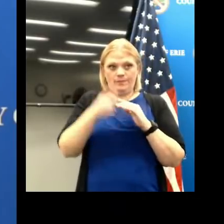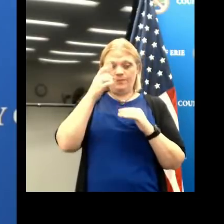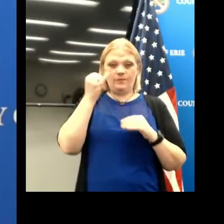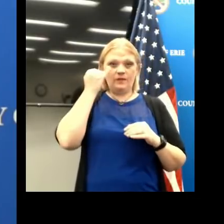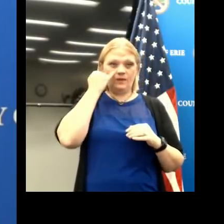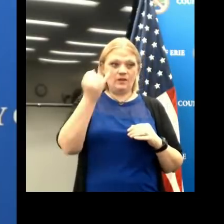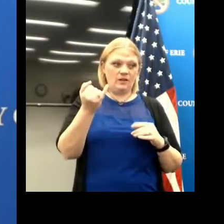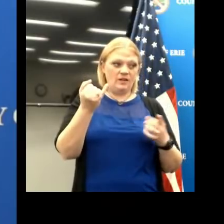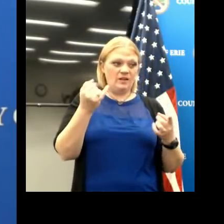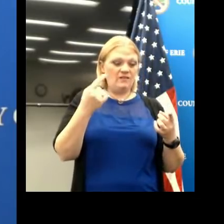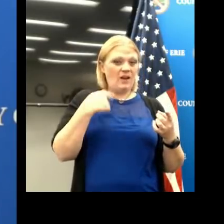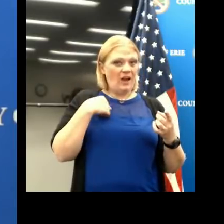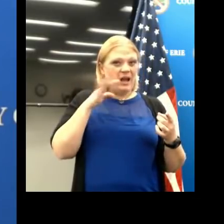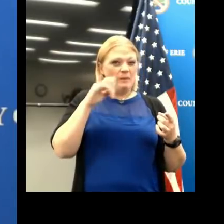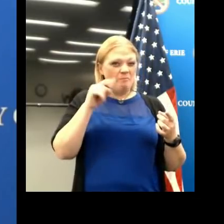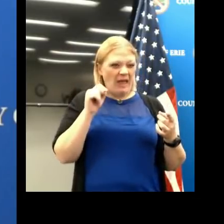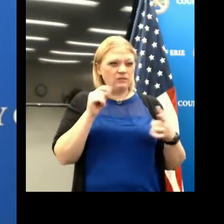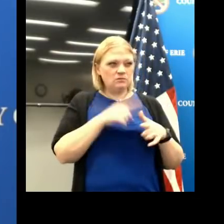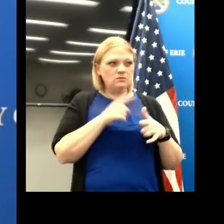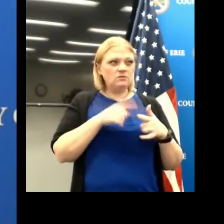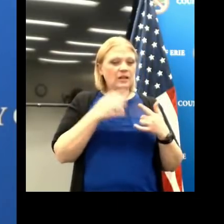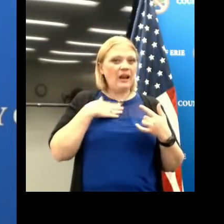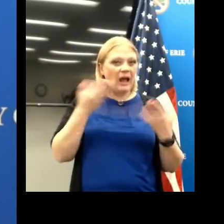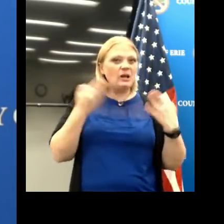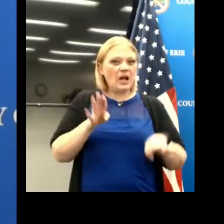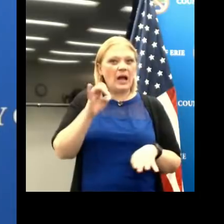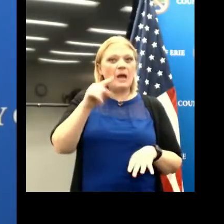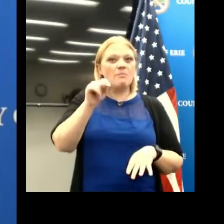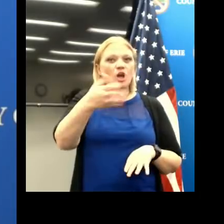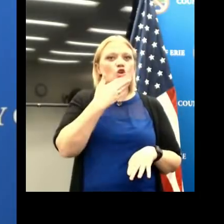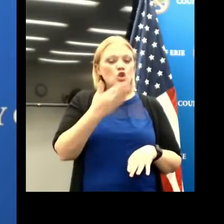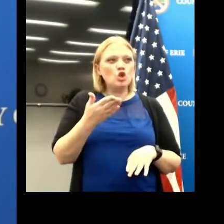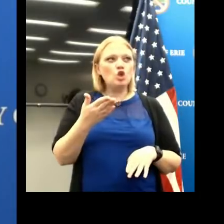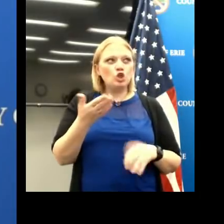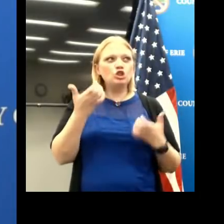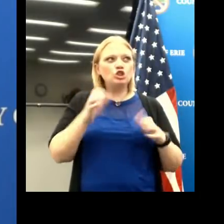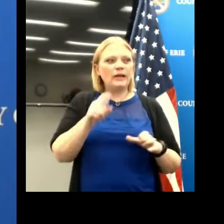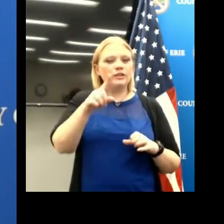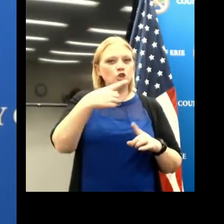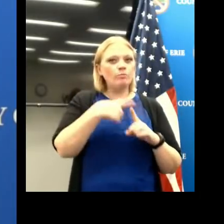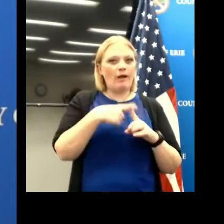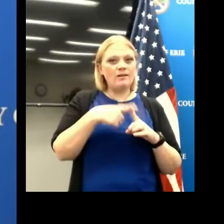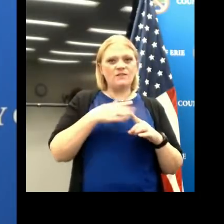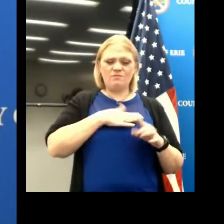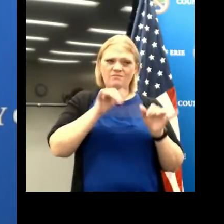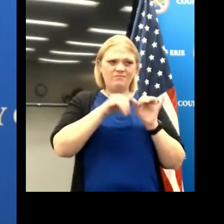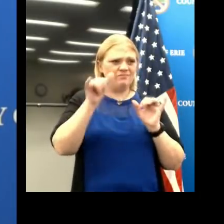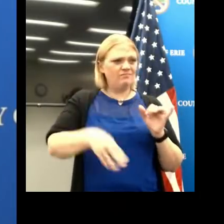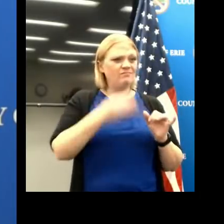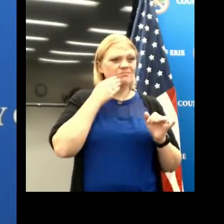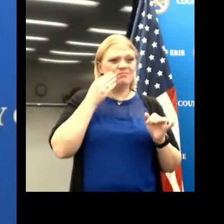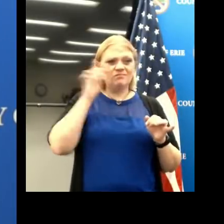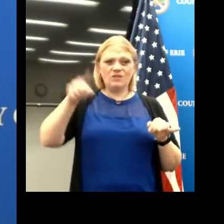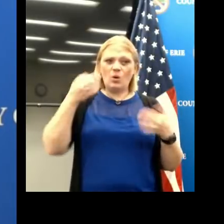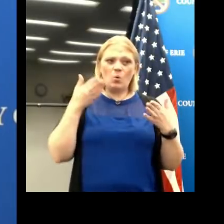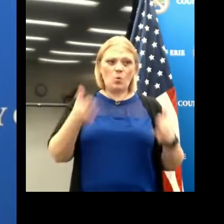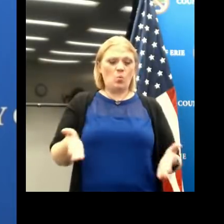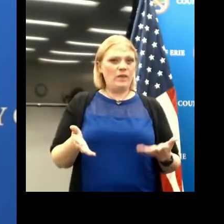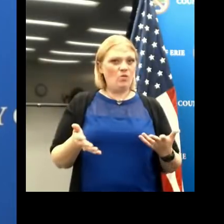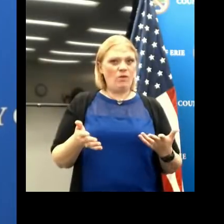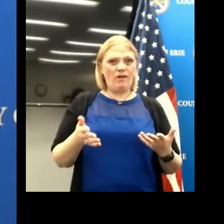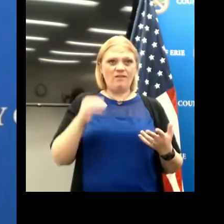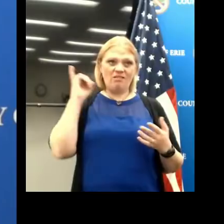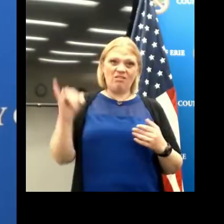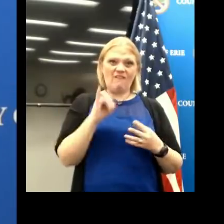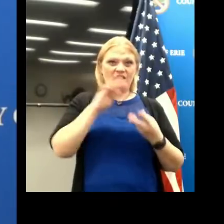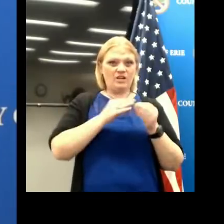betting man, I would bet that there is a good chance that you could be positive. So please, just stay at home. That's the only way we're going to get our